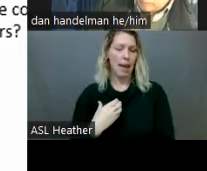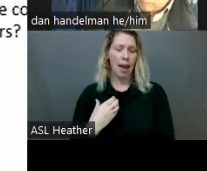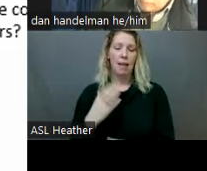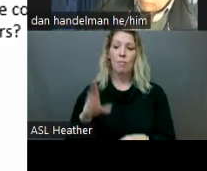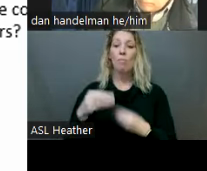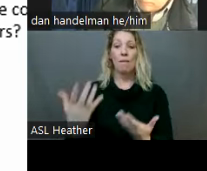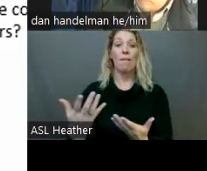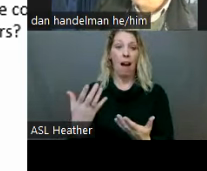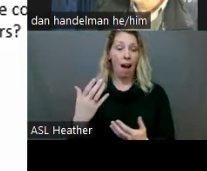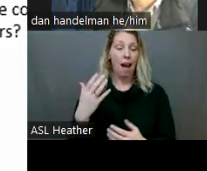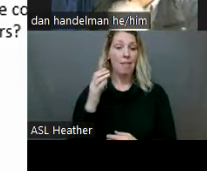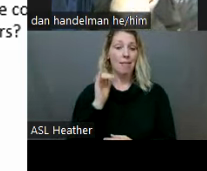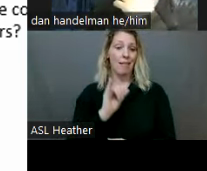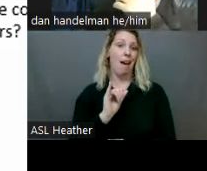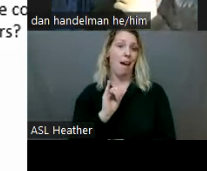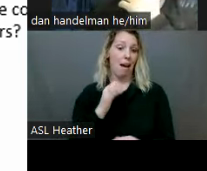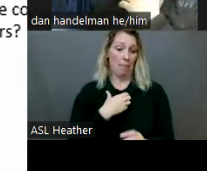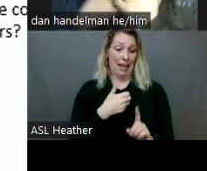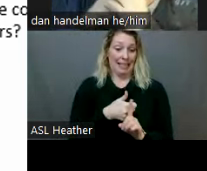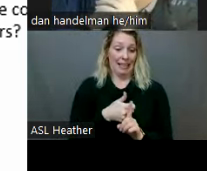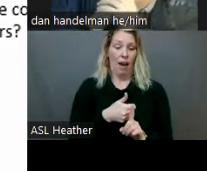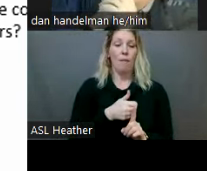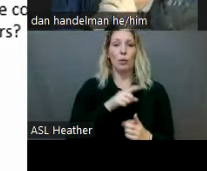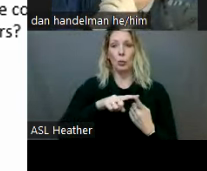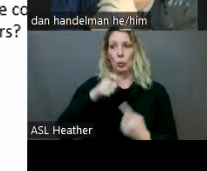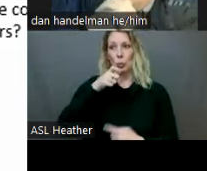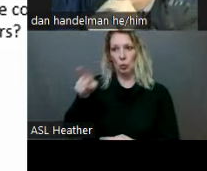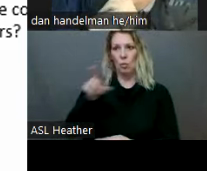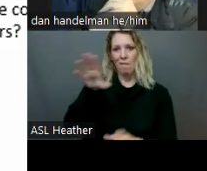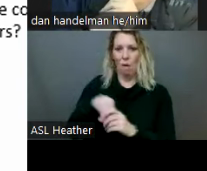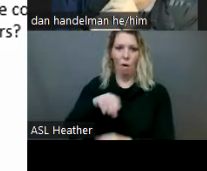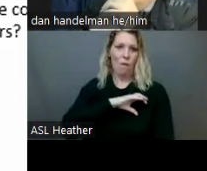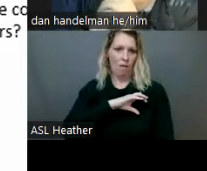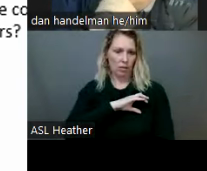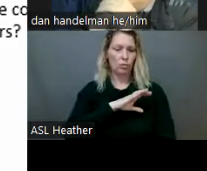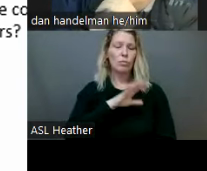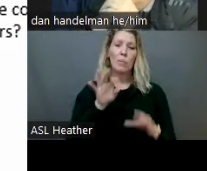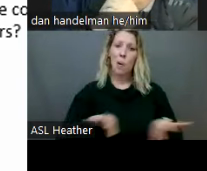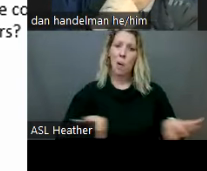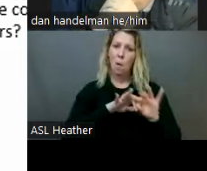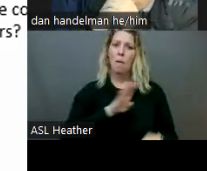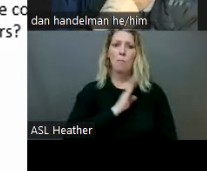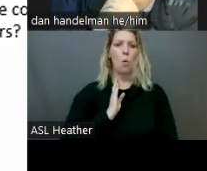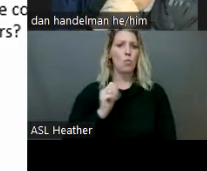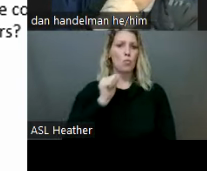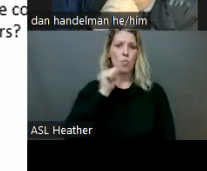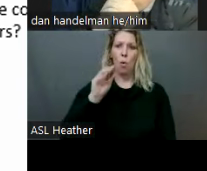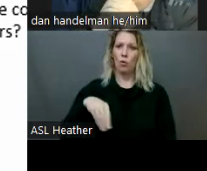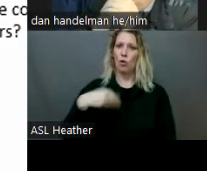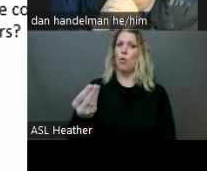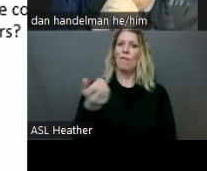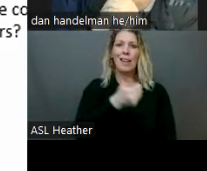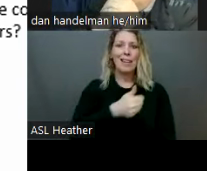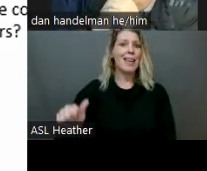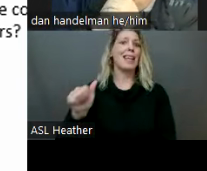the complaint itself to the involved officer. It is important that the board not turn over any admission of